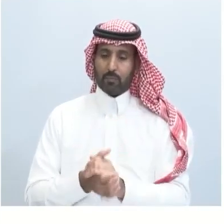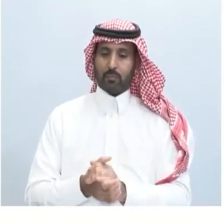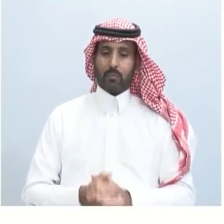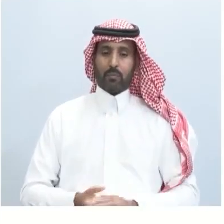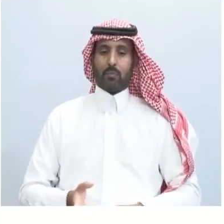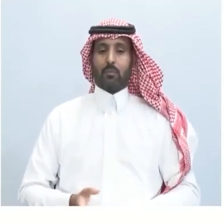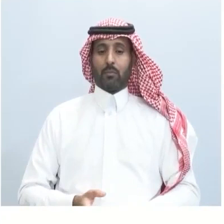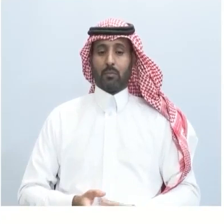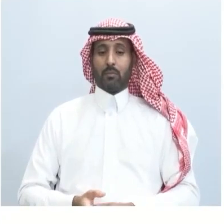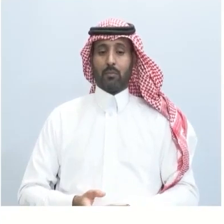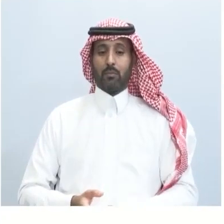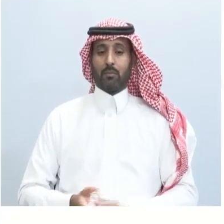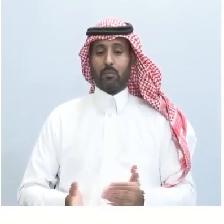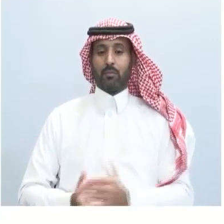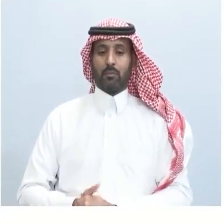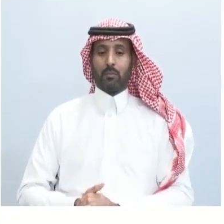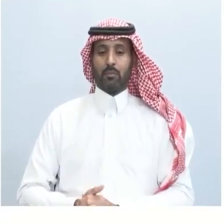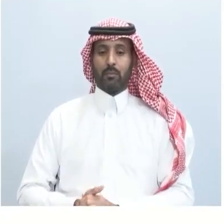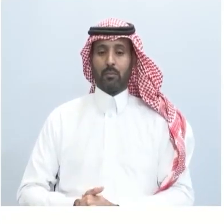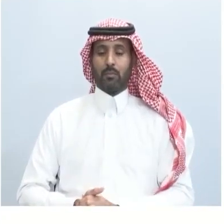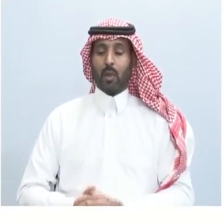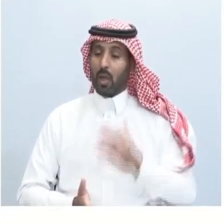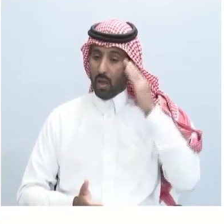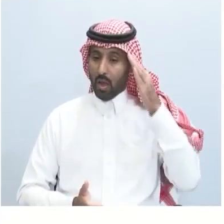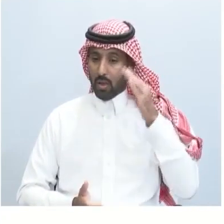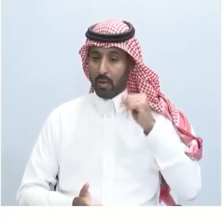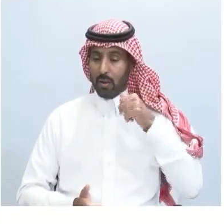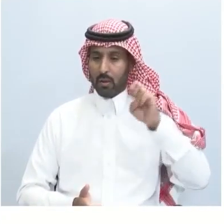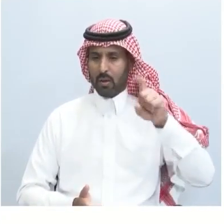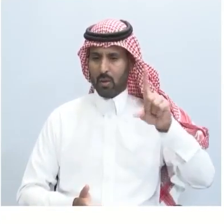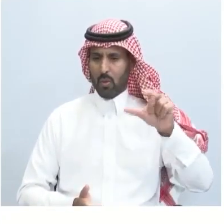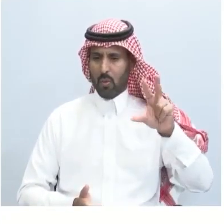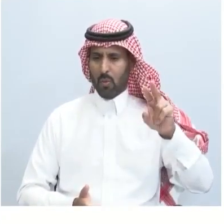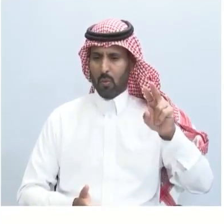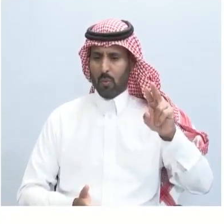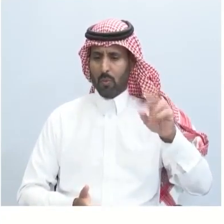email in an informal matter. For example, hi, hello, dear, and so on.